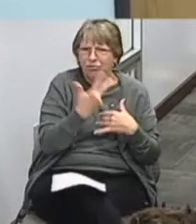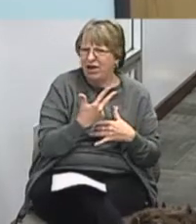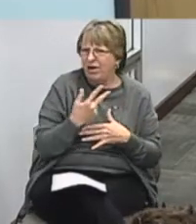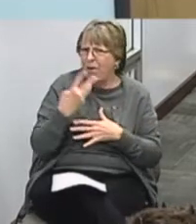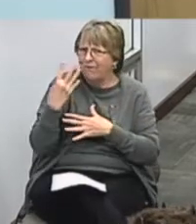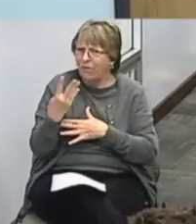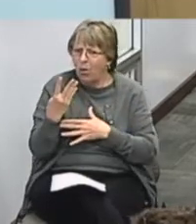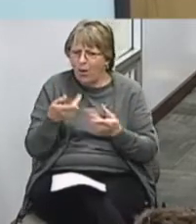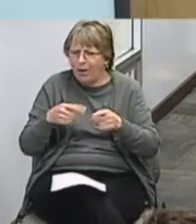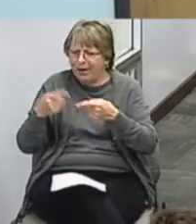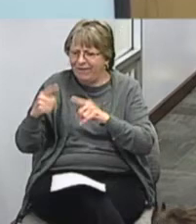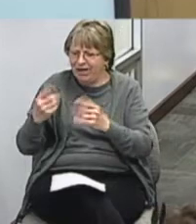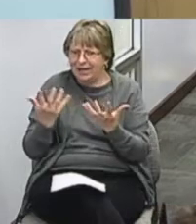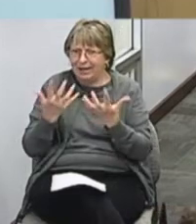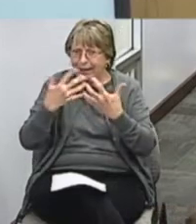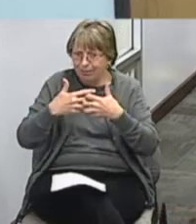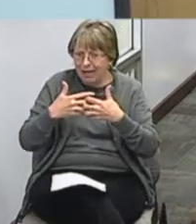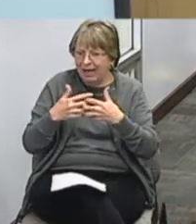with Third Thursday at the park.